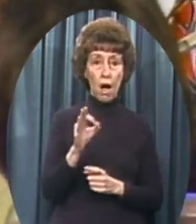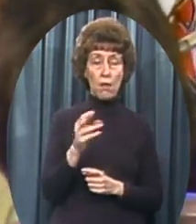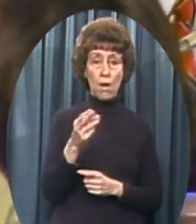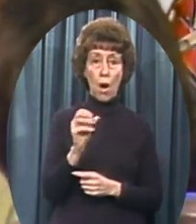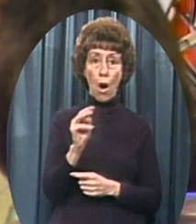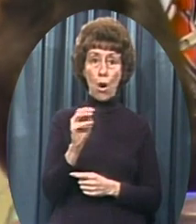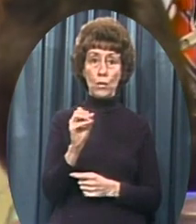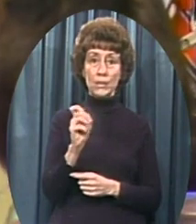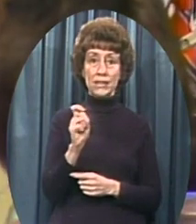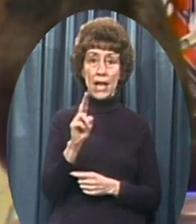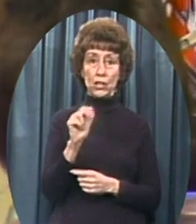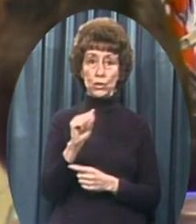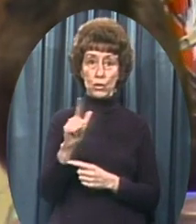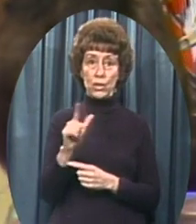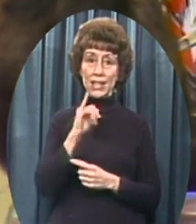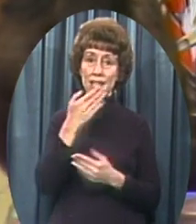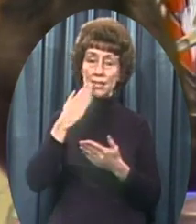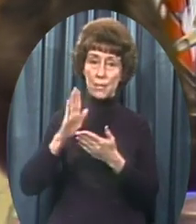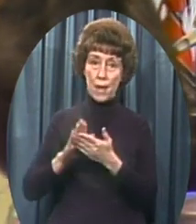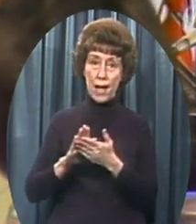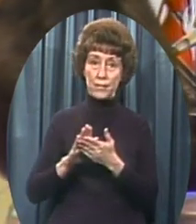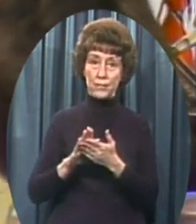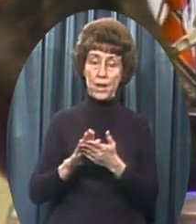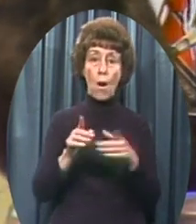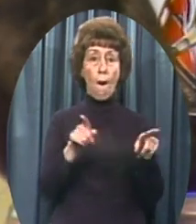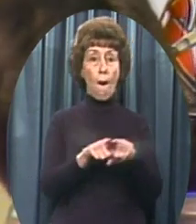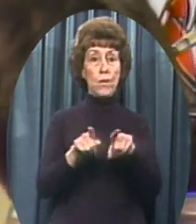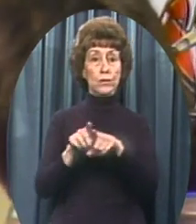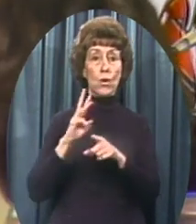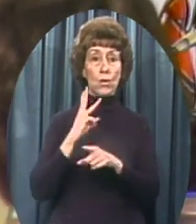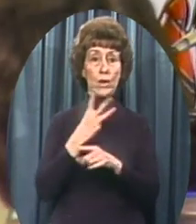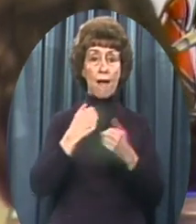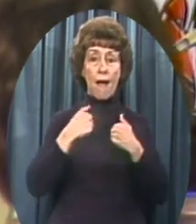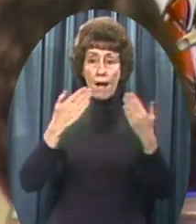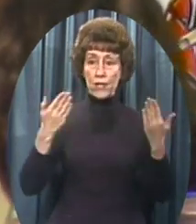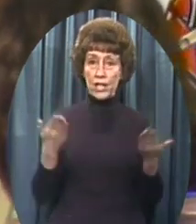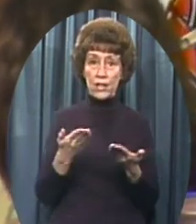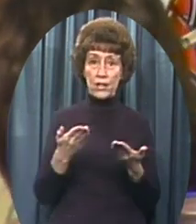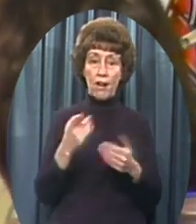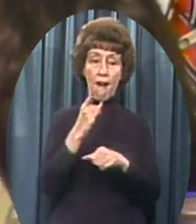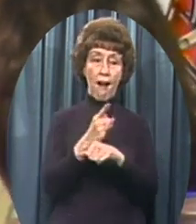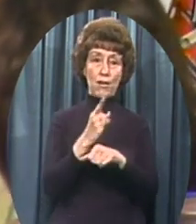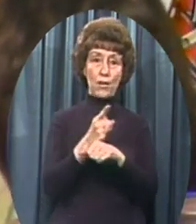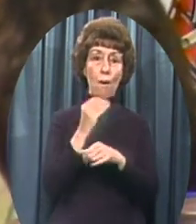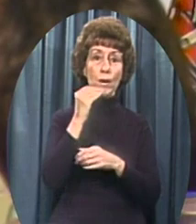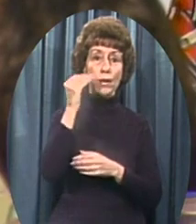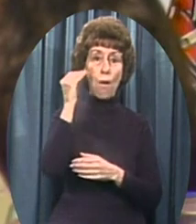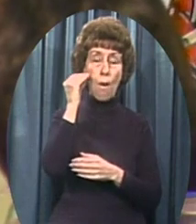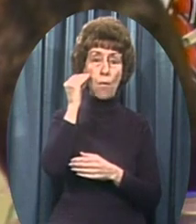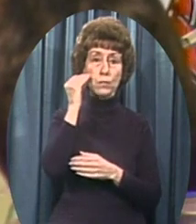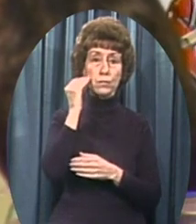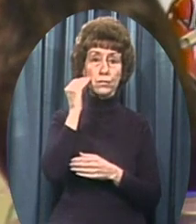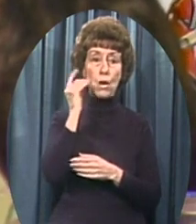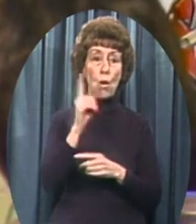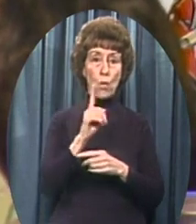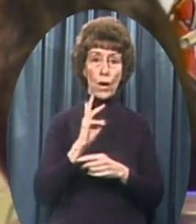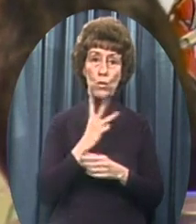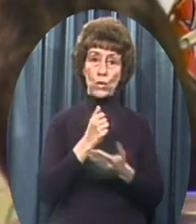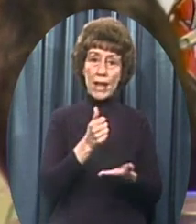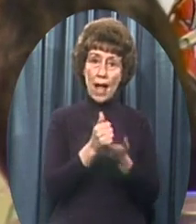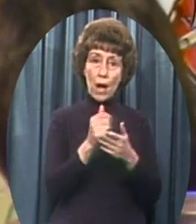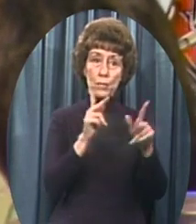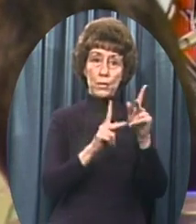We have an alcoholic institution here in this city where for years we have taken alcoholic men free for 60 days of